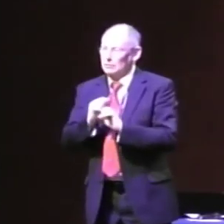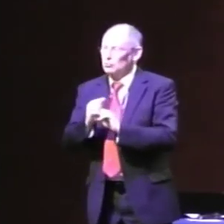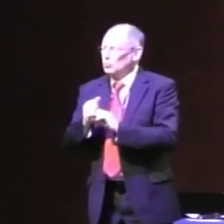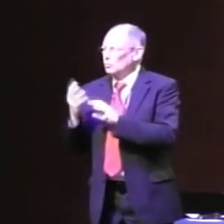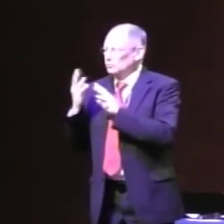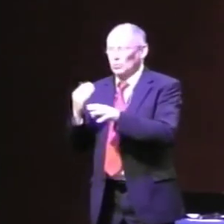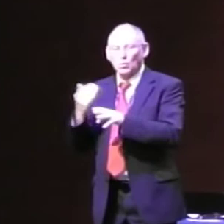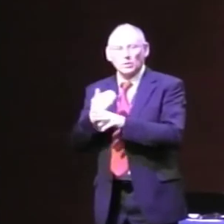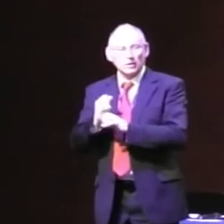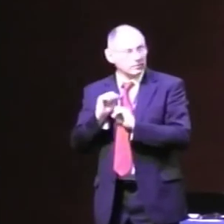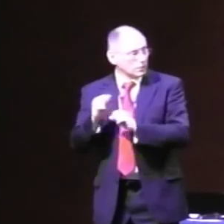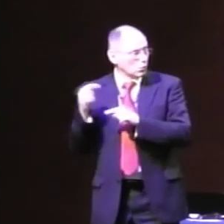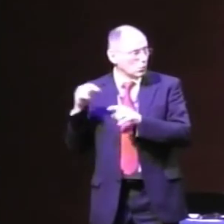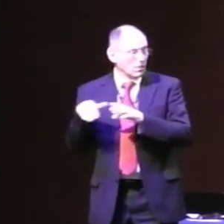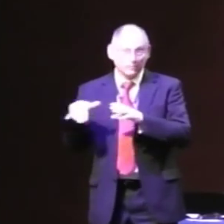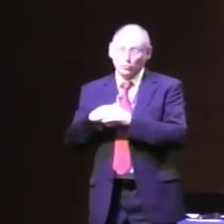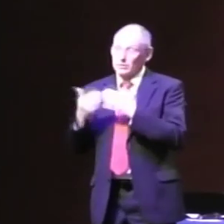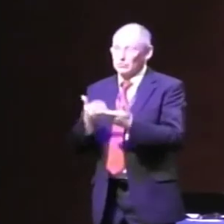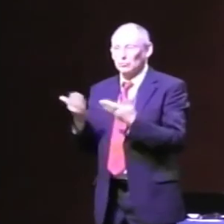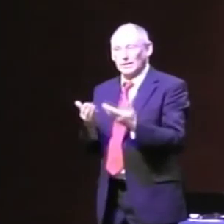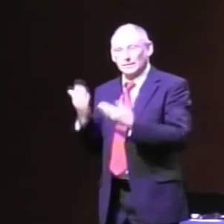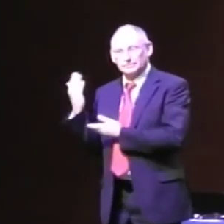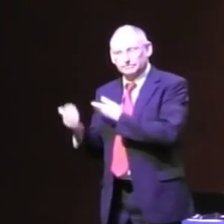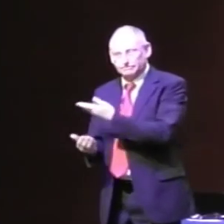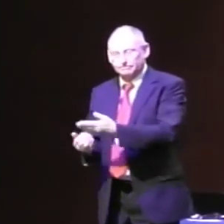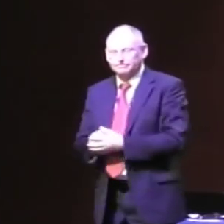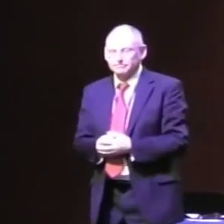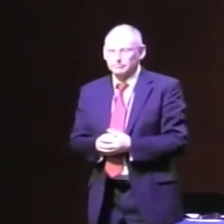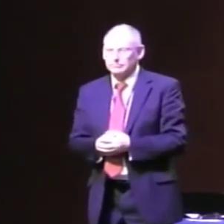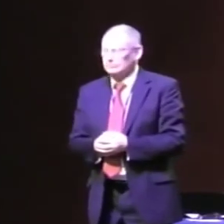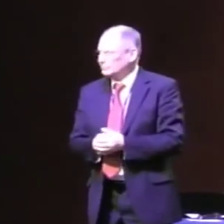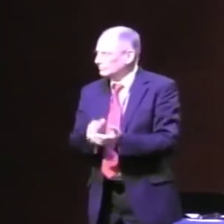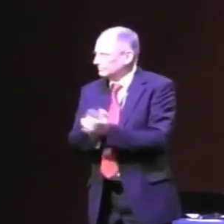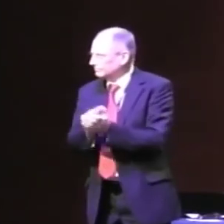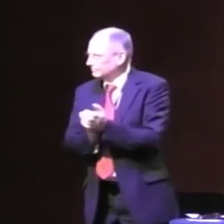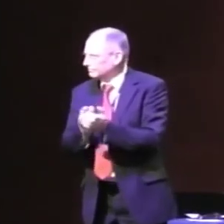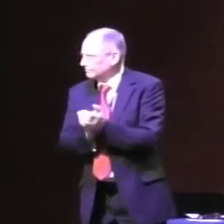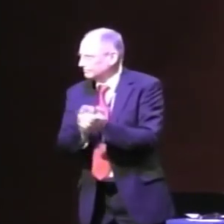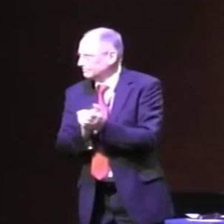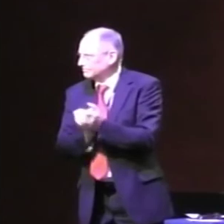Phoenix workers who have joined us in the hall, sitting over there.